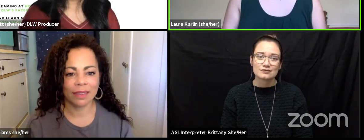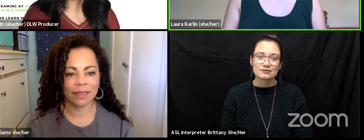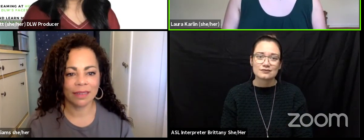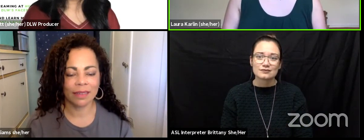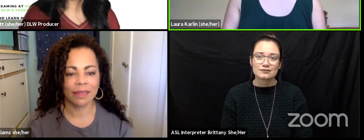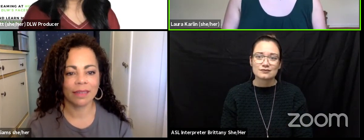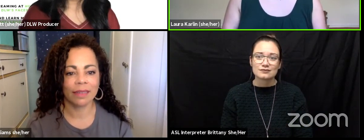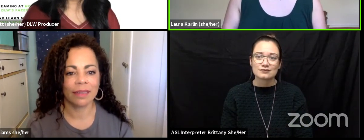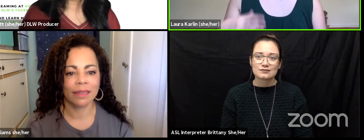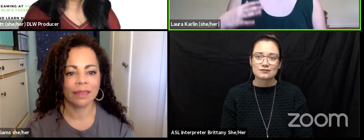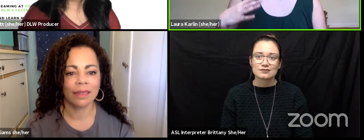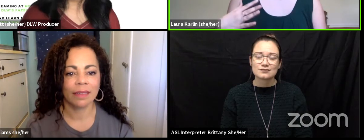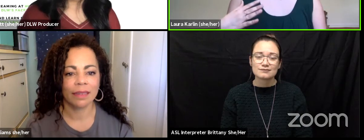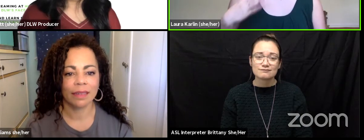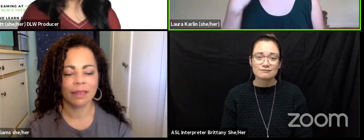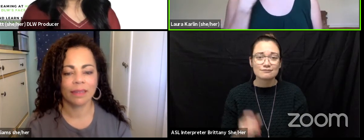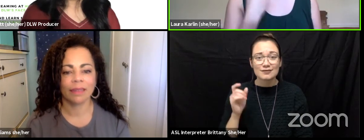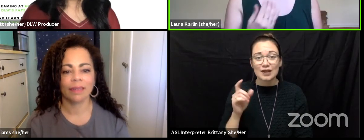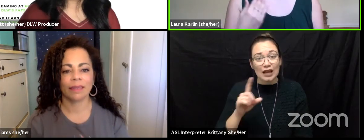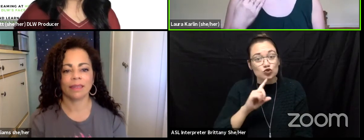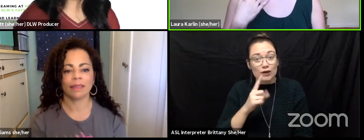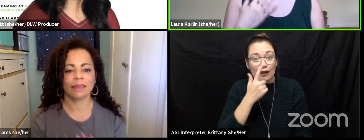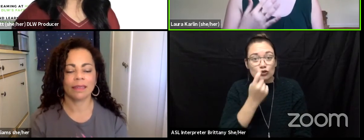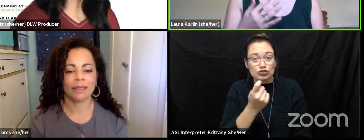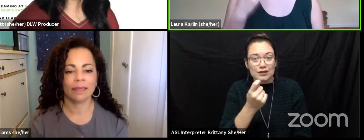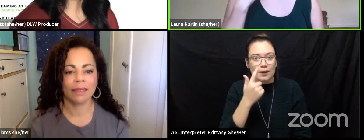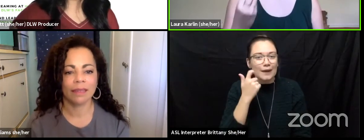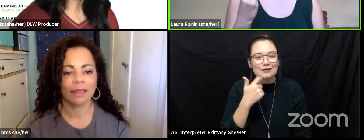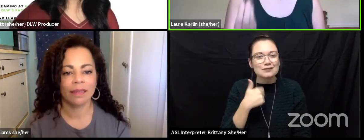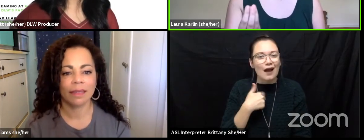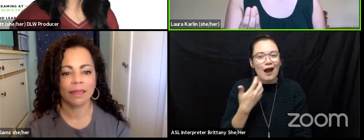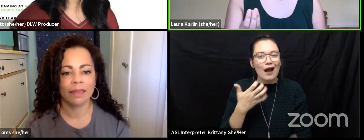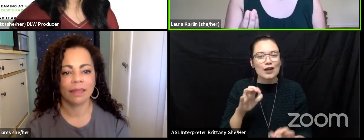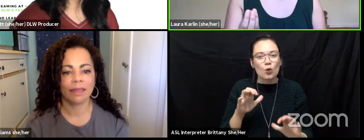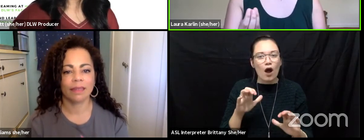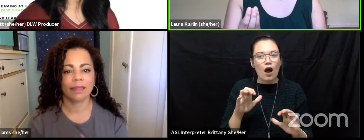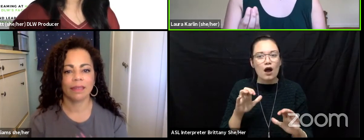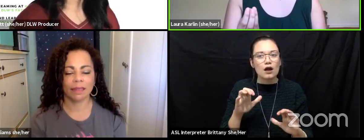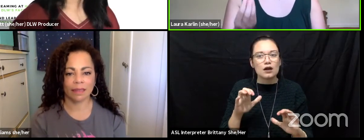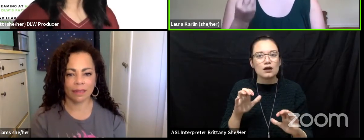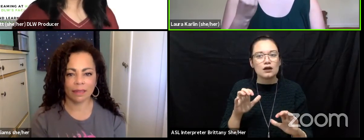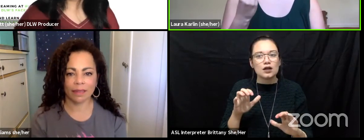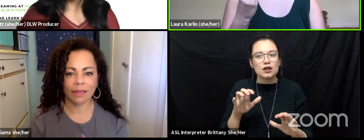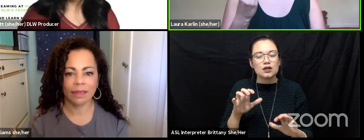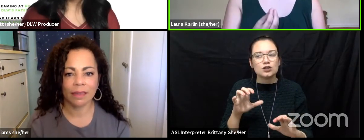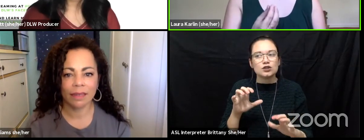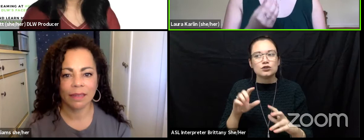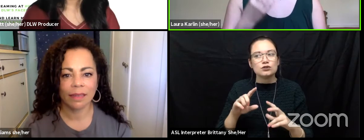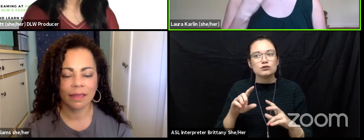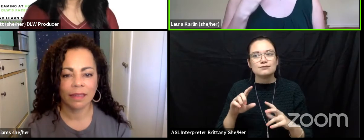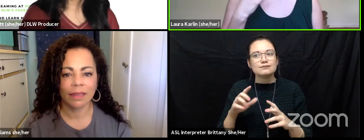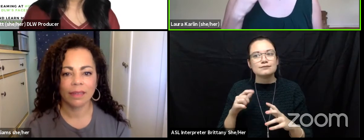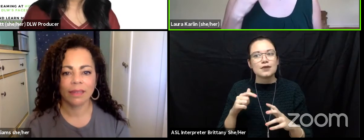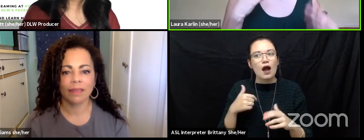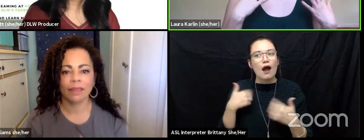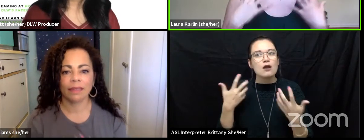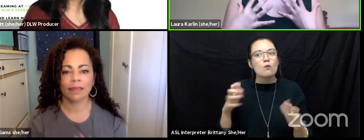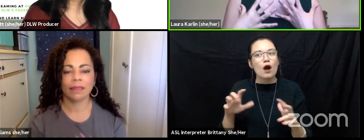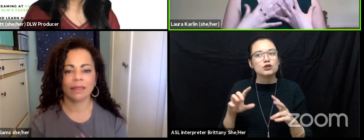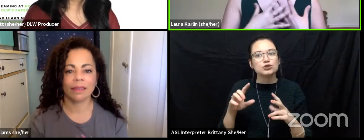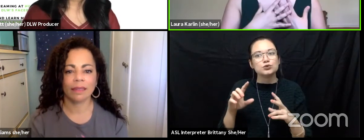And it's interesting because sometimes, because I don't want to come from a place of reactivity. I want to come, you know,